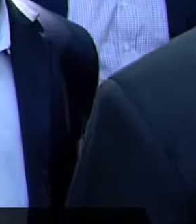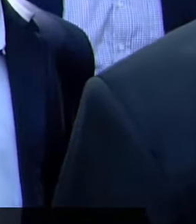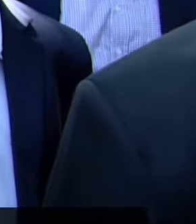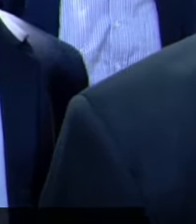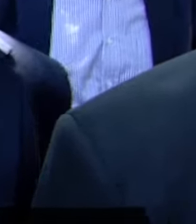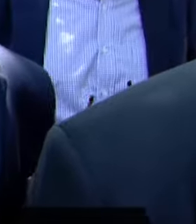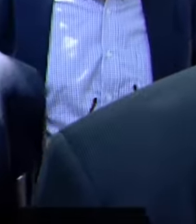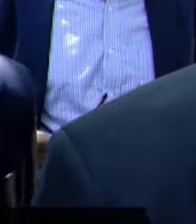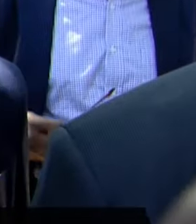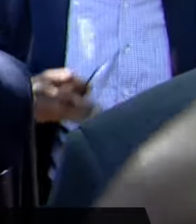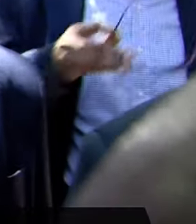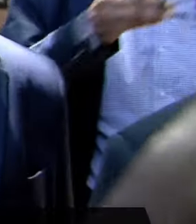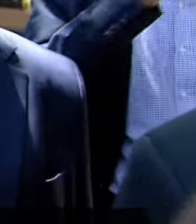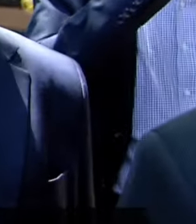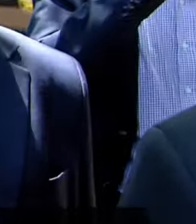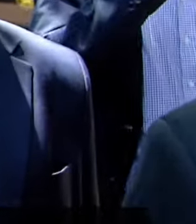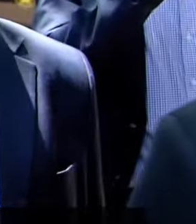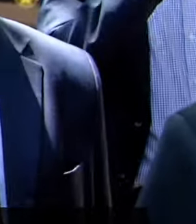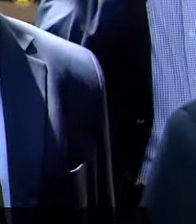Yes, I mean,